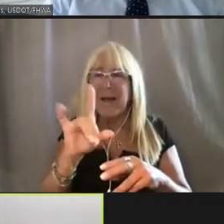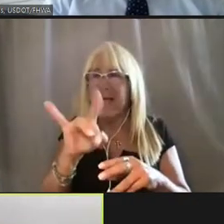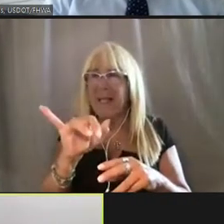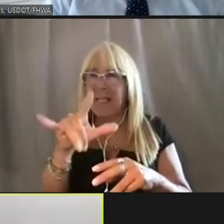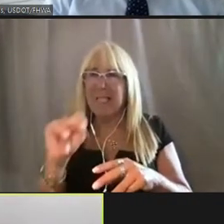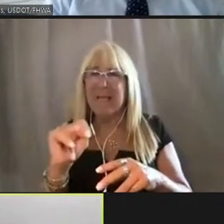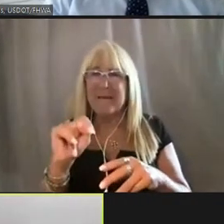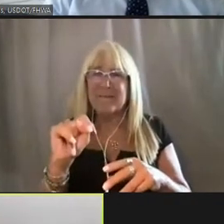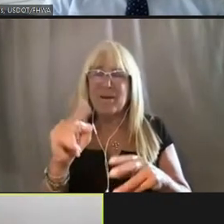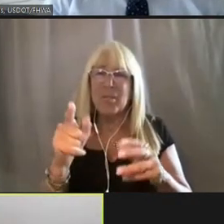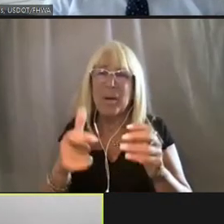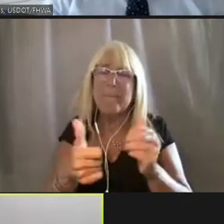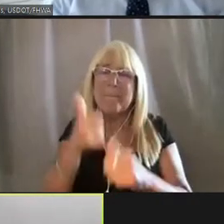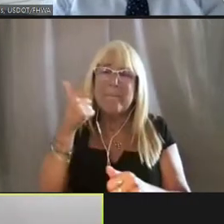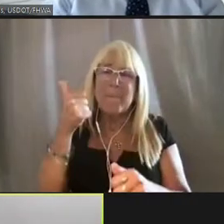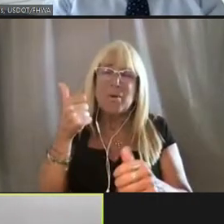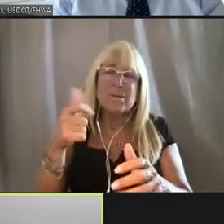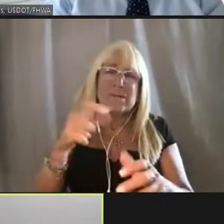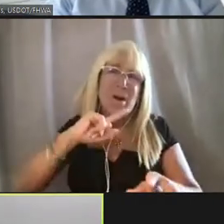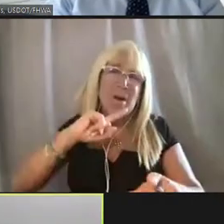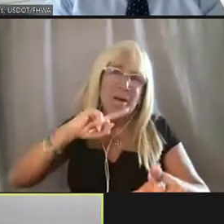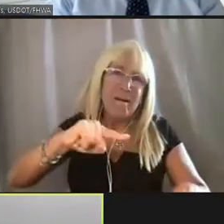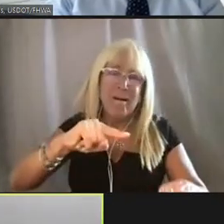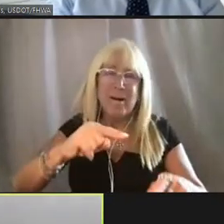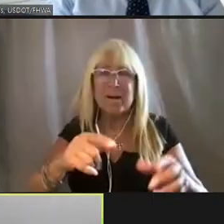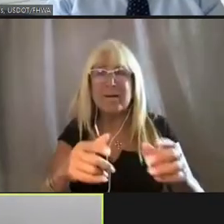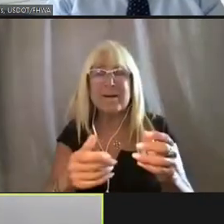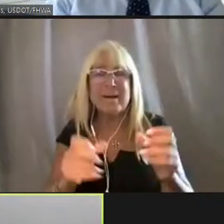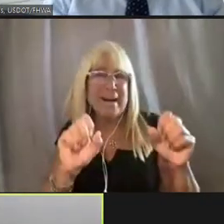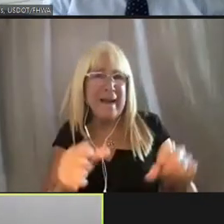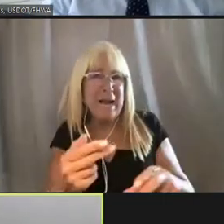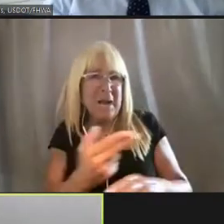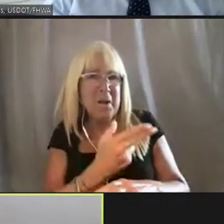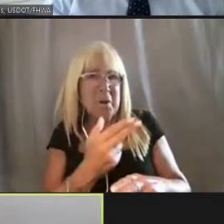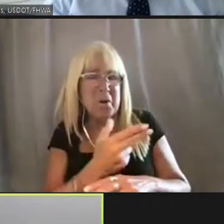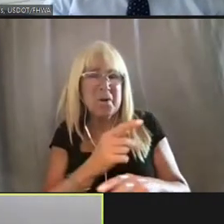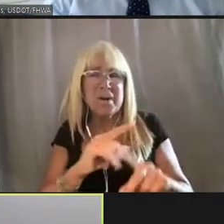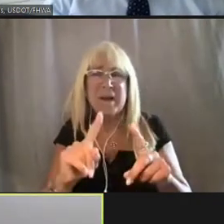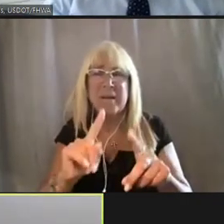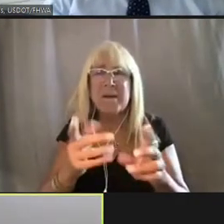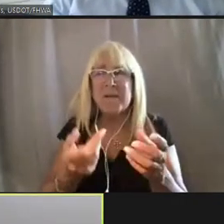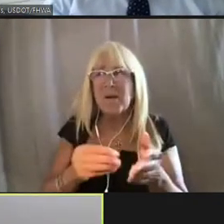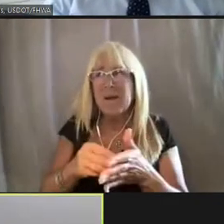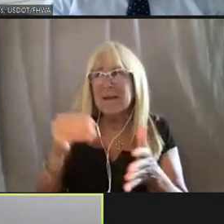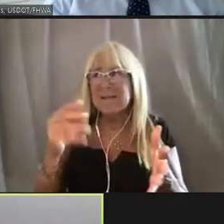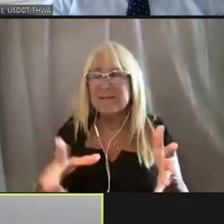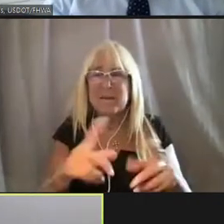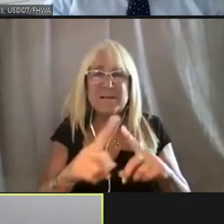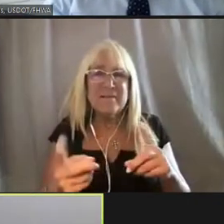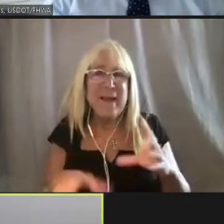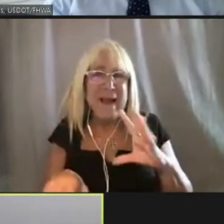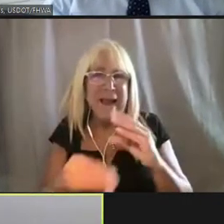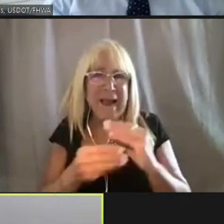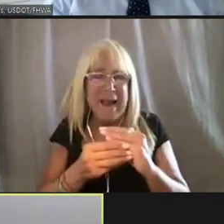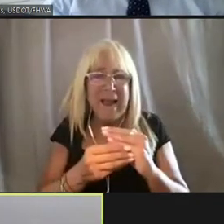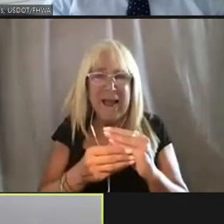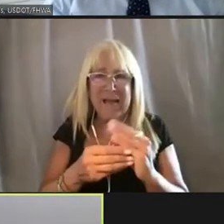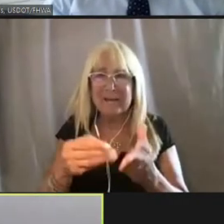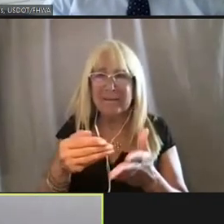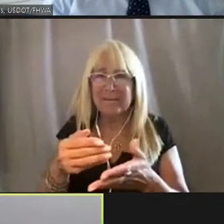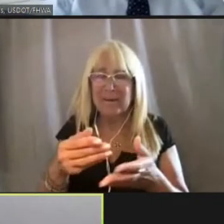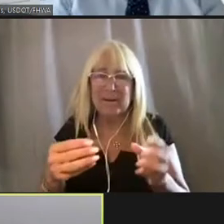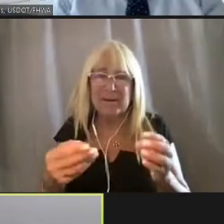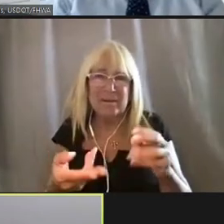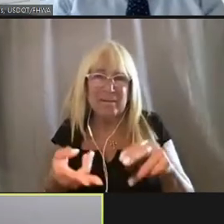charitable services in the city and they're already expensive an additional surcharge would make them financially unattainable this whole